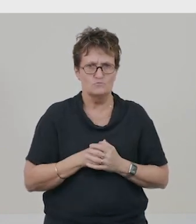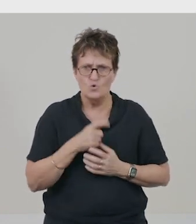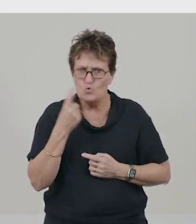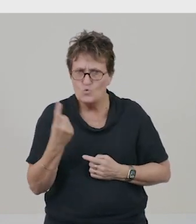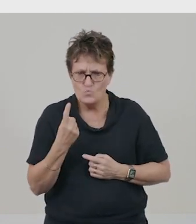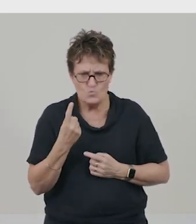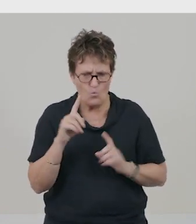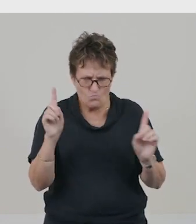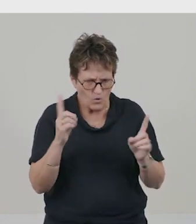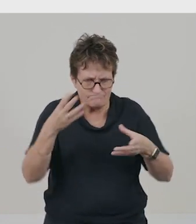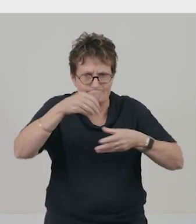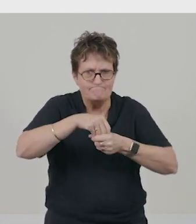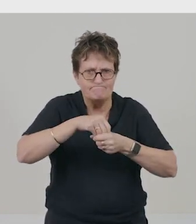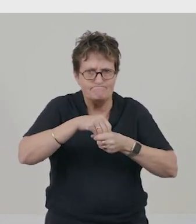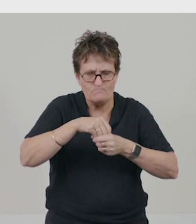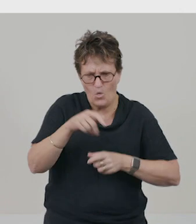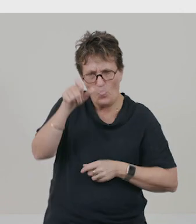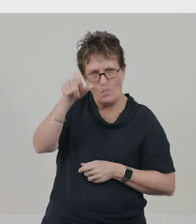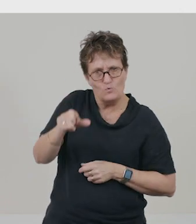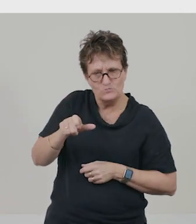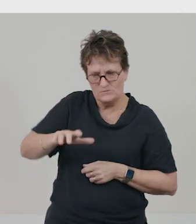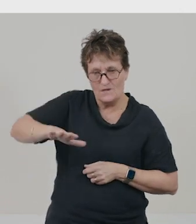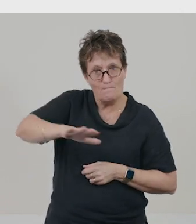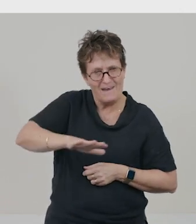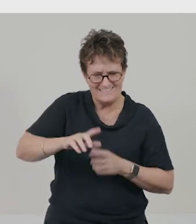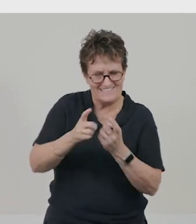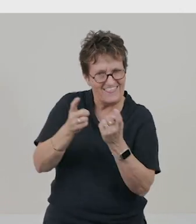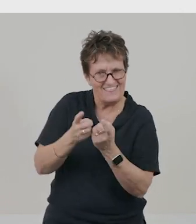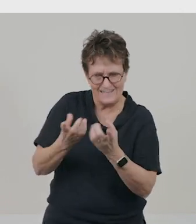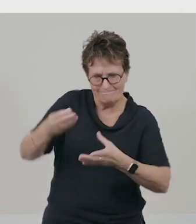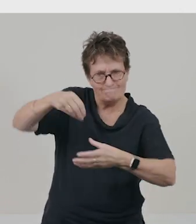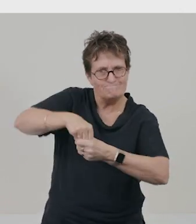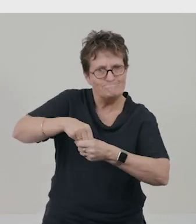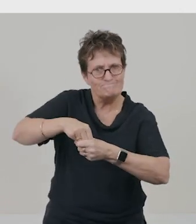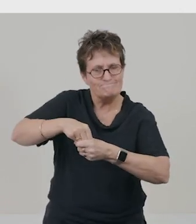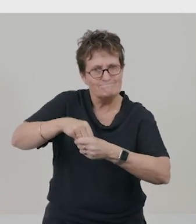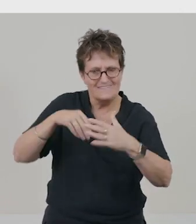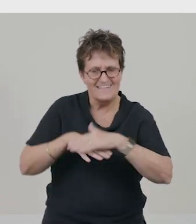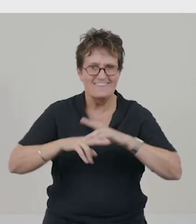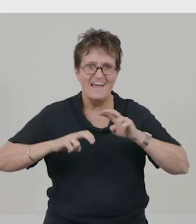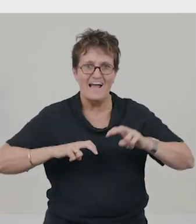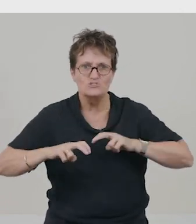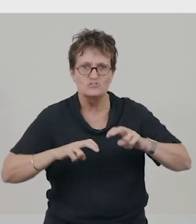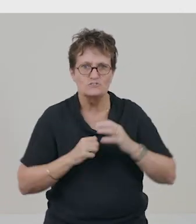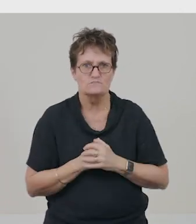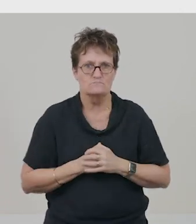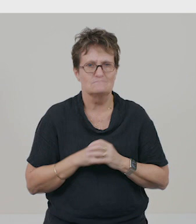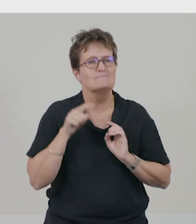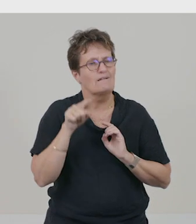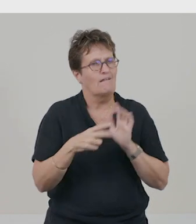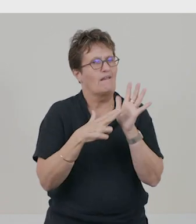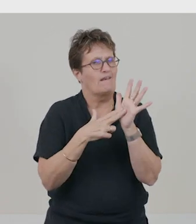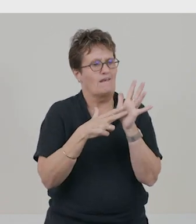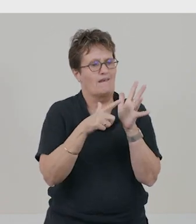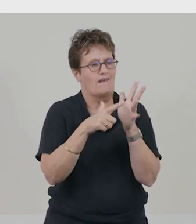involved? This is the person, place or thing involved in the happening or action. These are